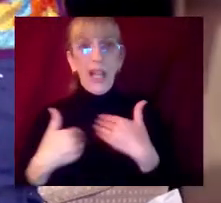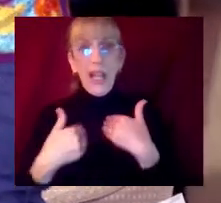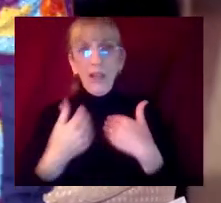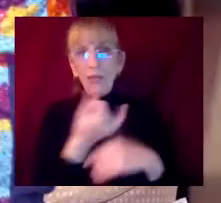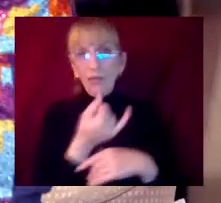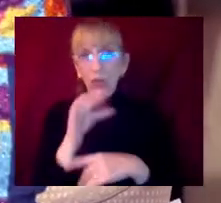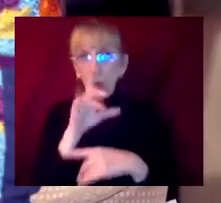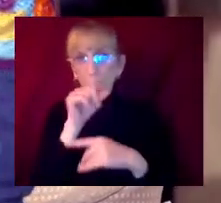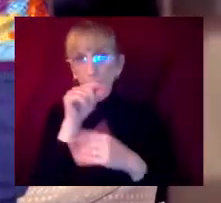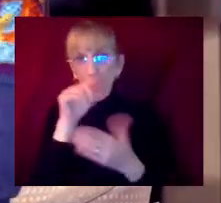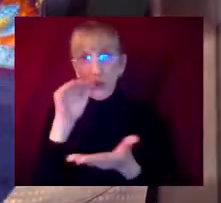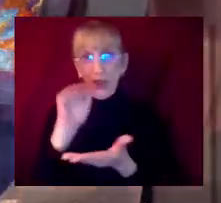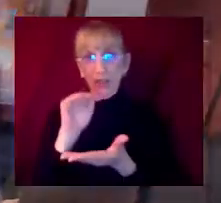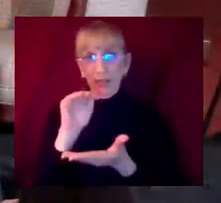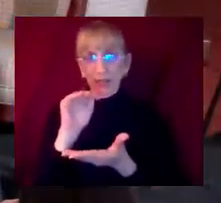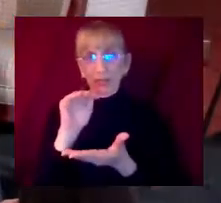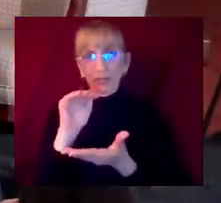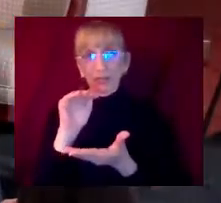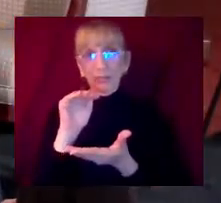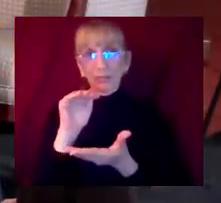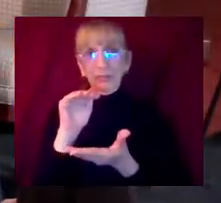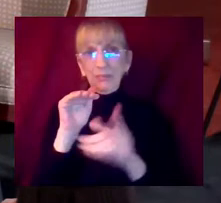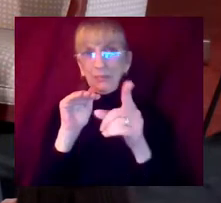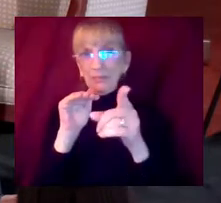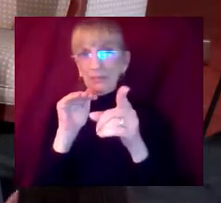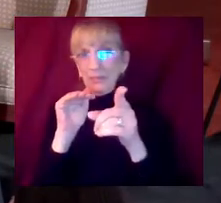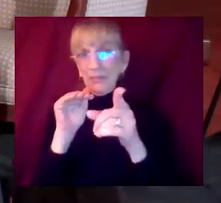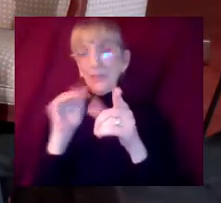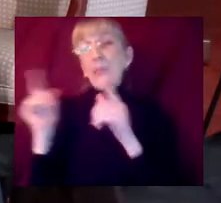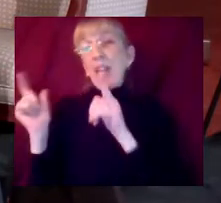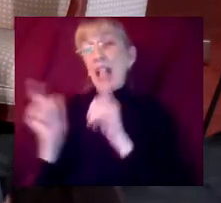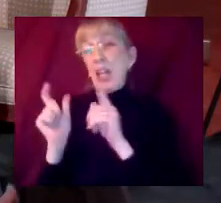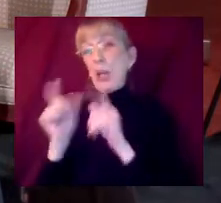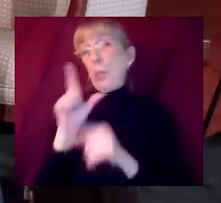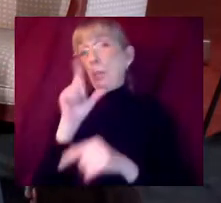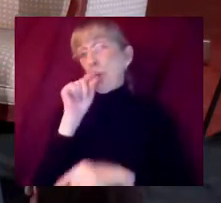here. Well, a little bird told me.